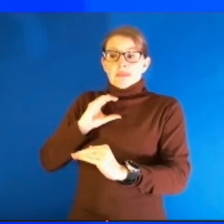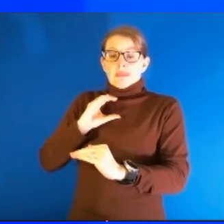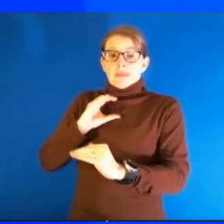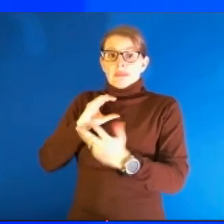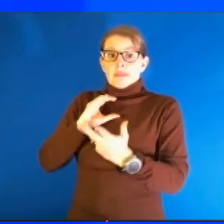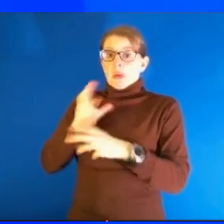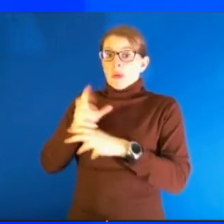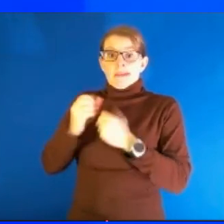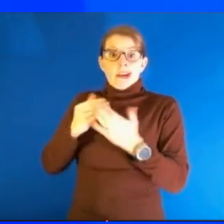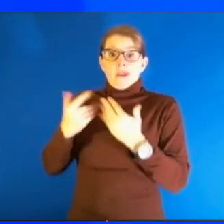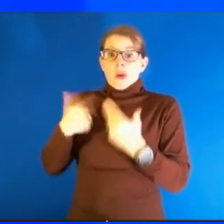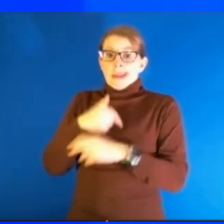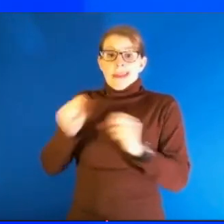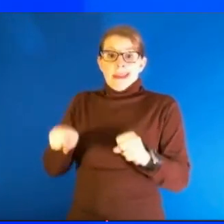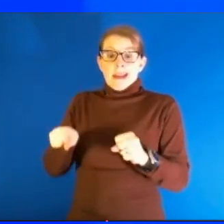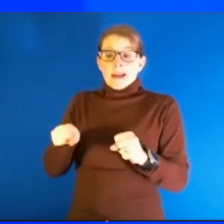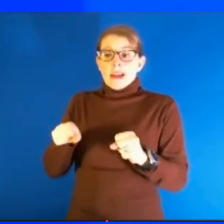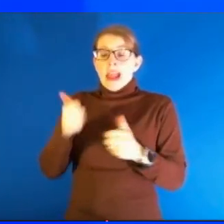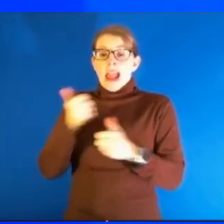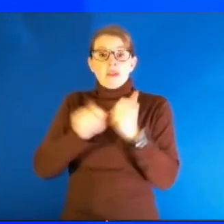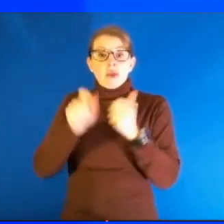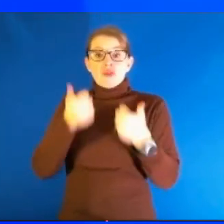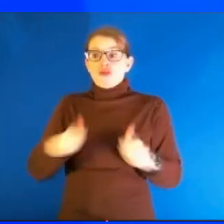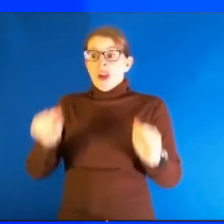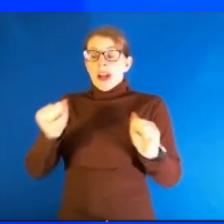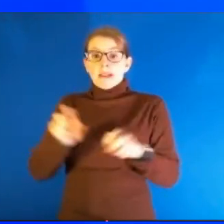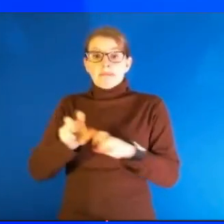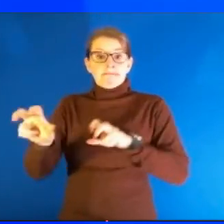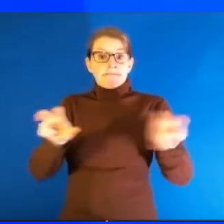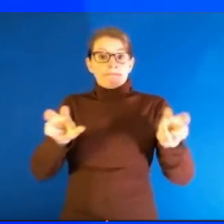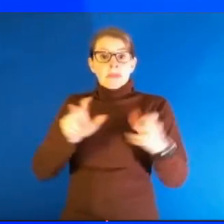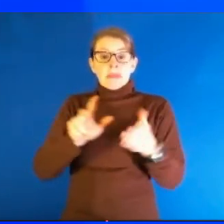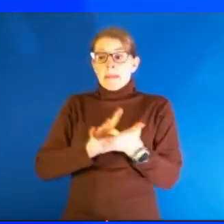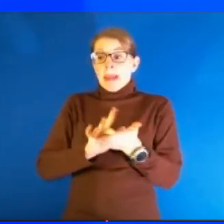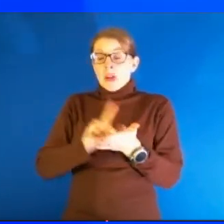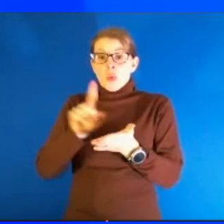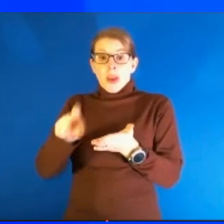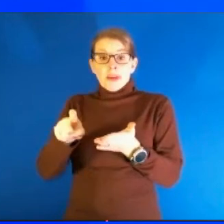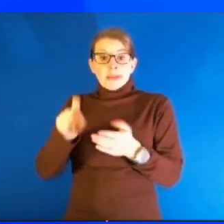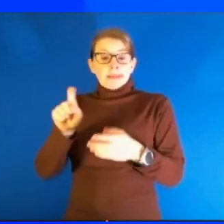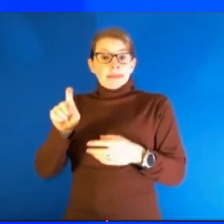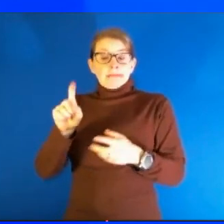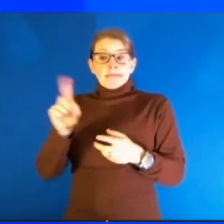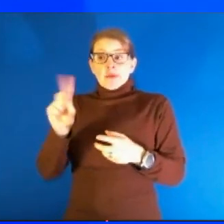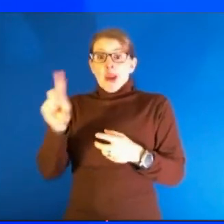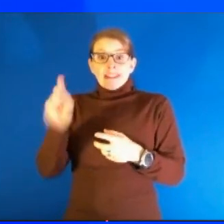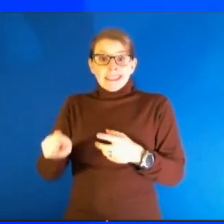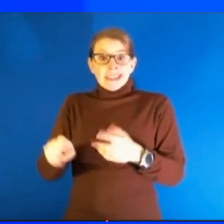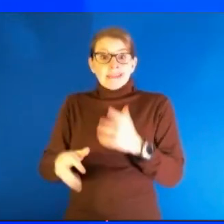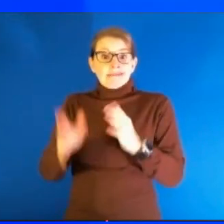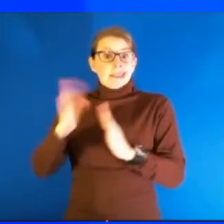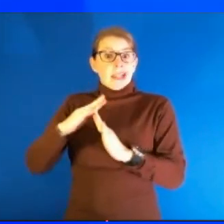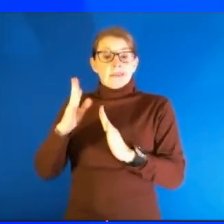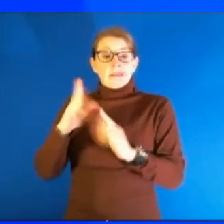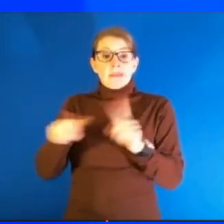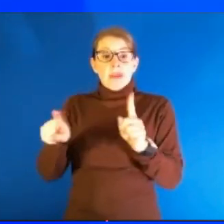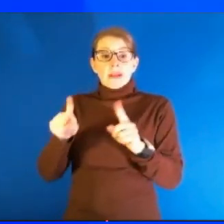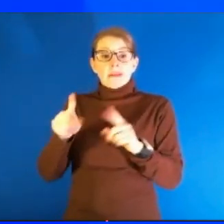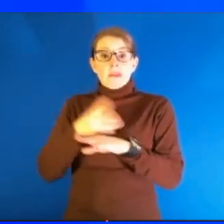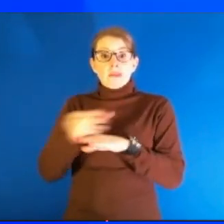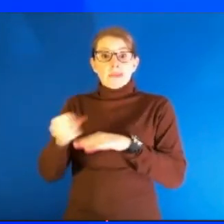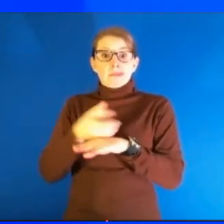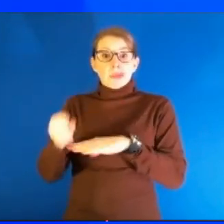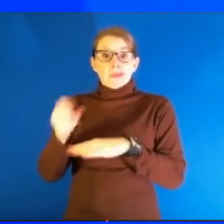do the best to get the medications where they're needed the most. But with this new antibody, it's leaving our stock as fast as we can get it